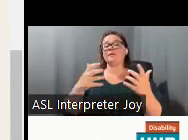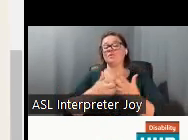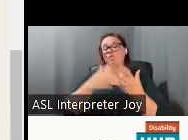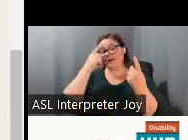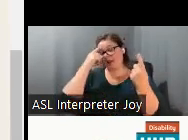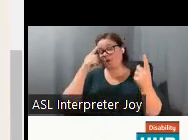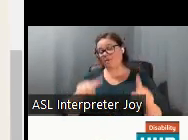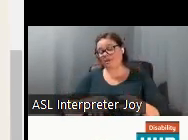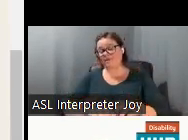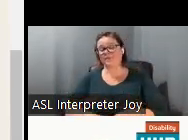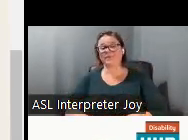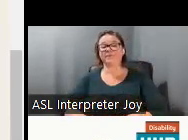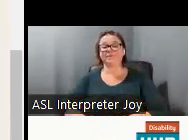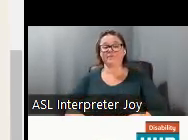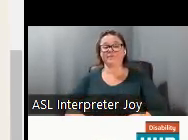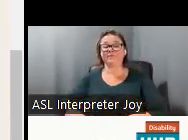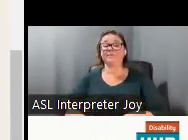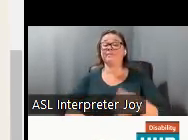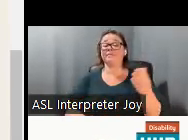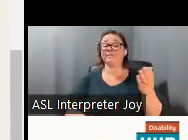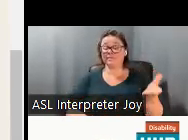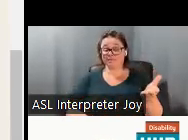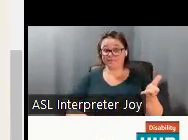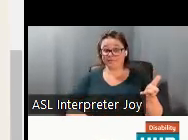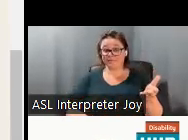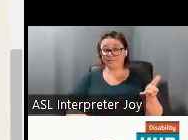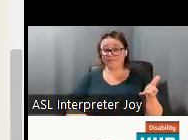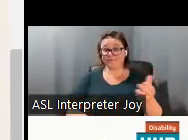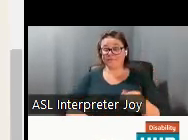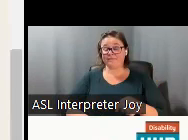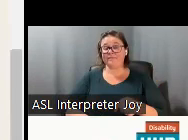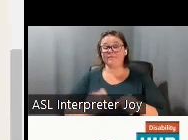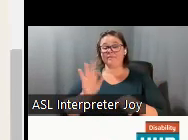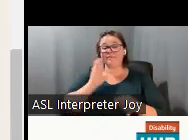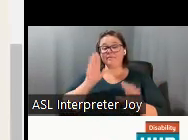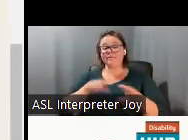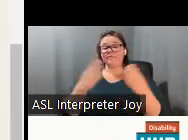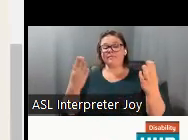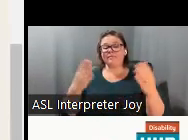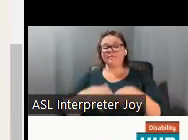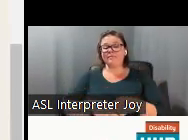agreement. This is where, well, if it will open,